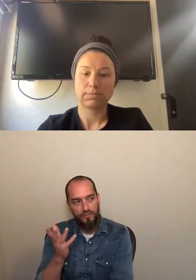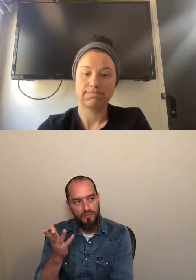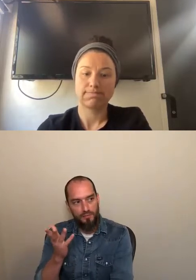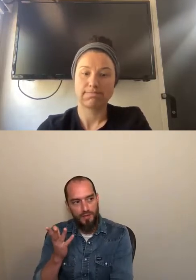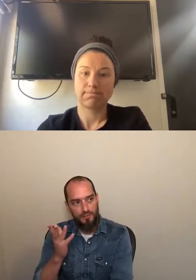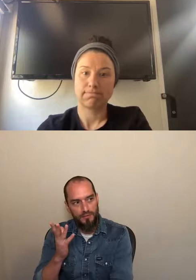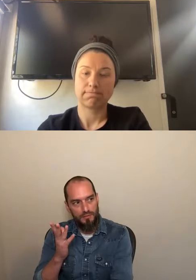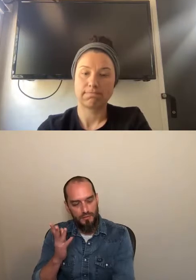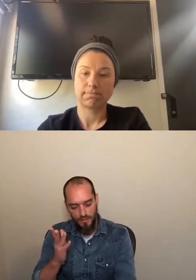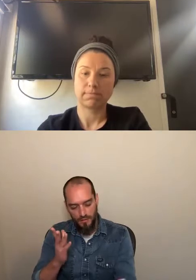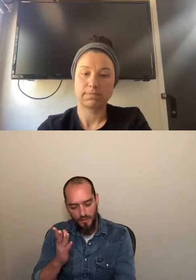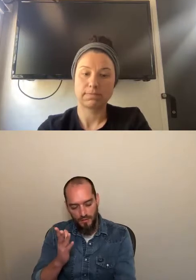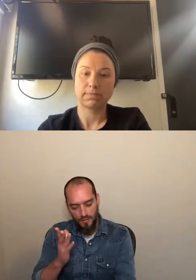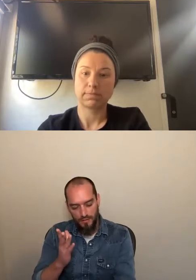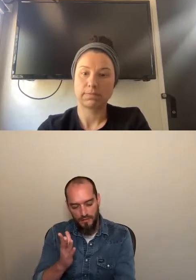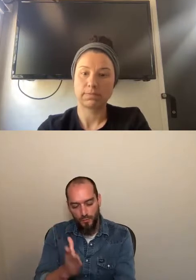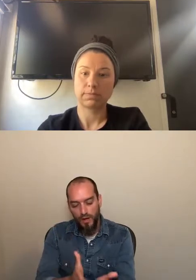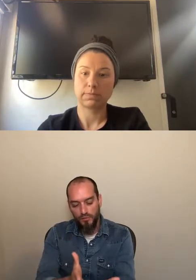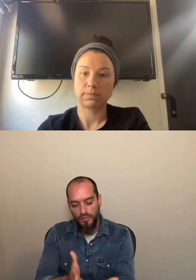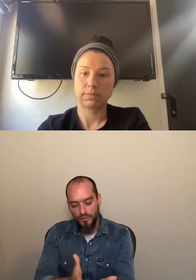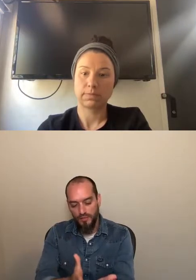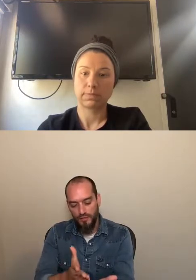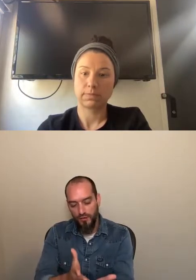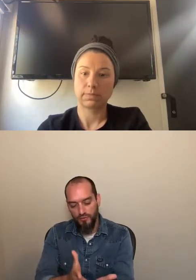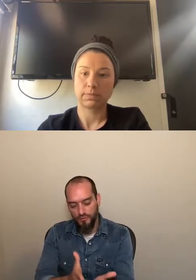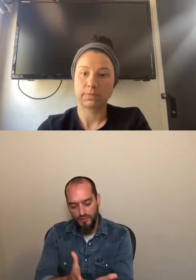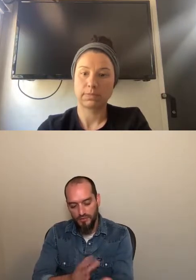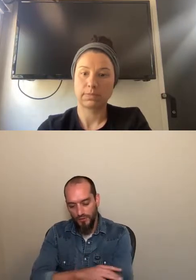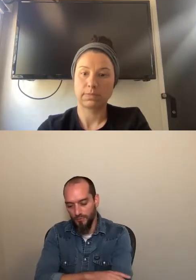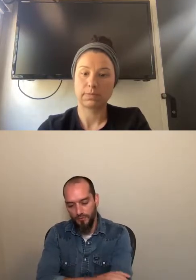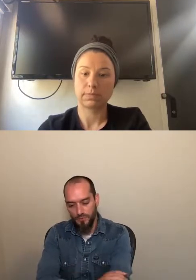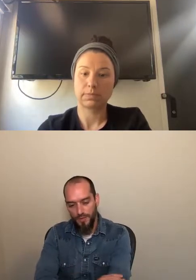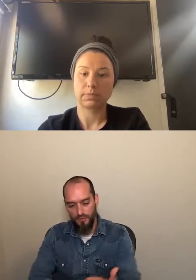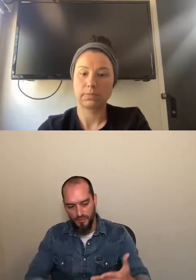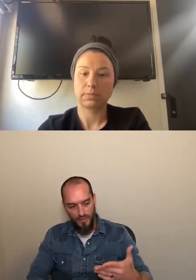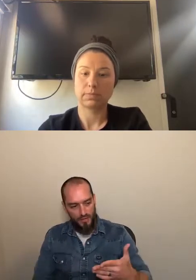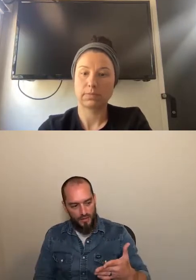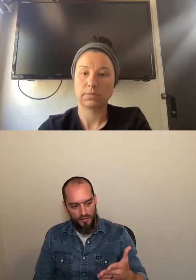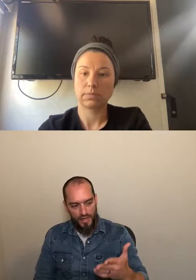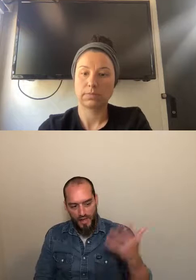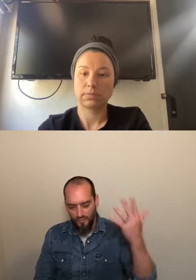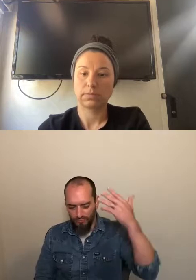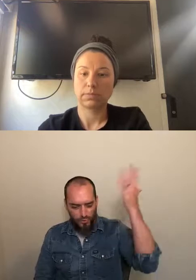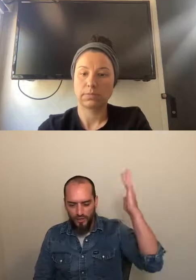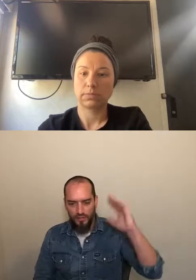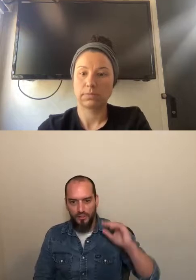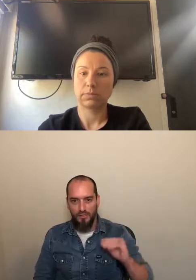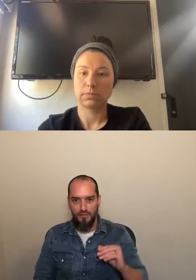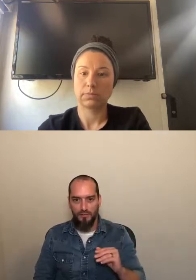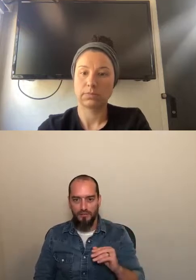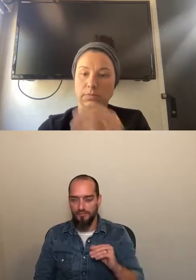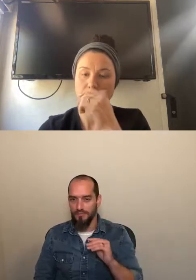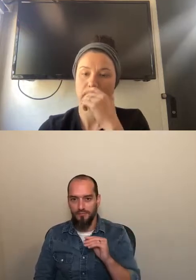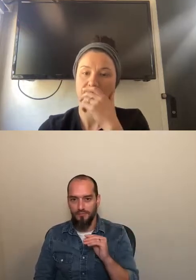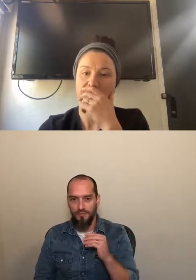I even sometimes, this is where I really go after these corrupt mold inspectors that have 20 years